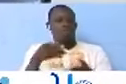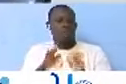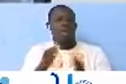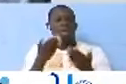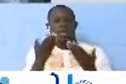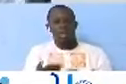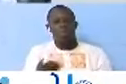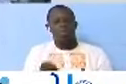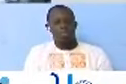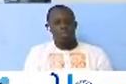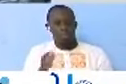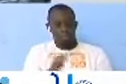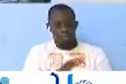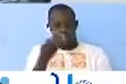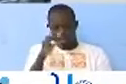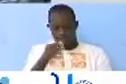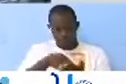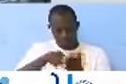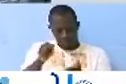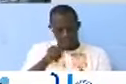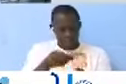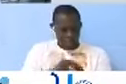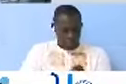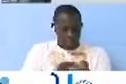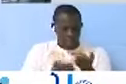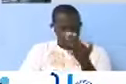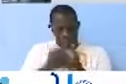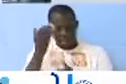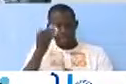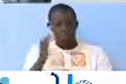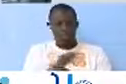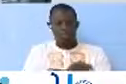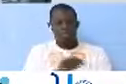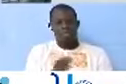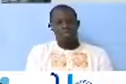this. If you buy a sheep earlier,